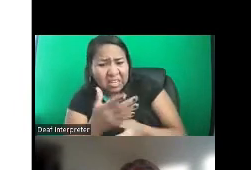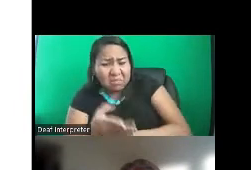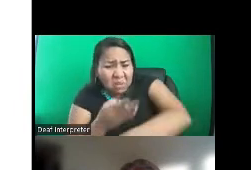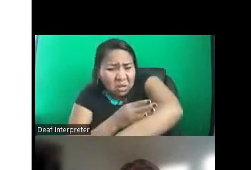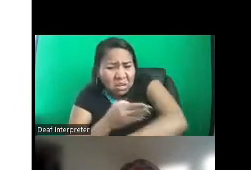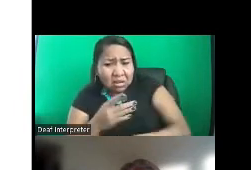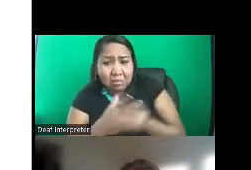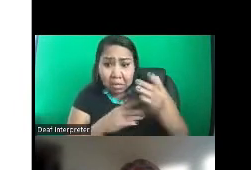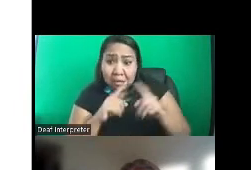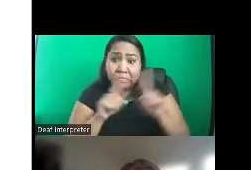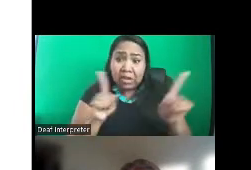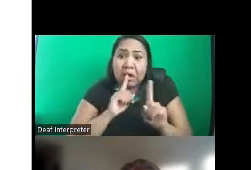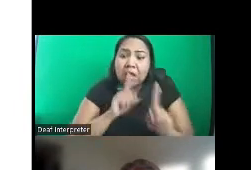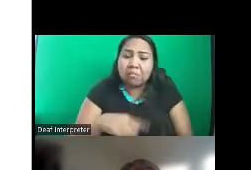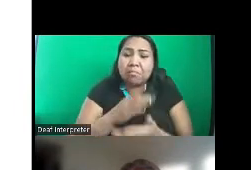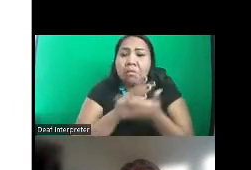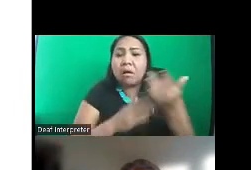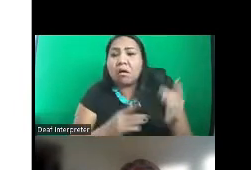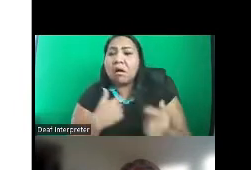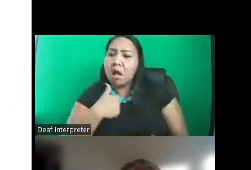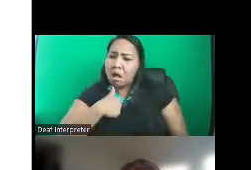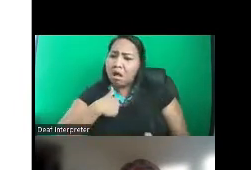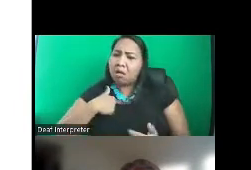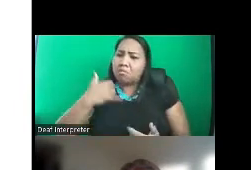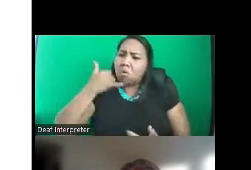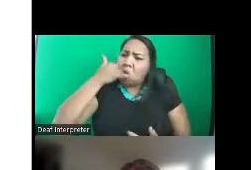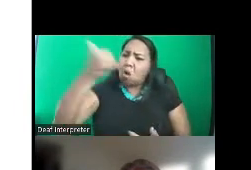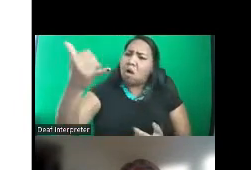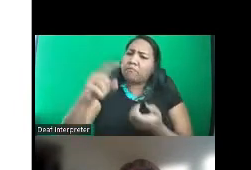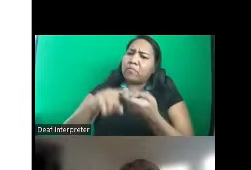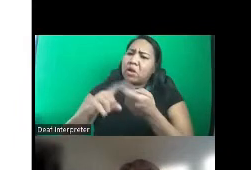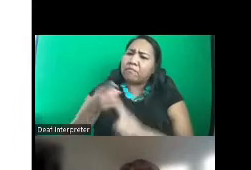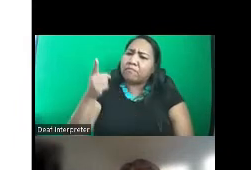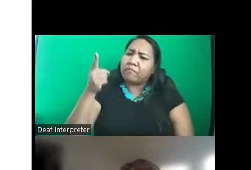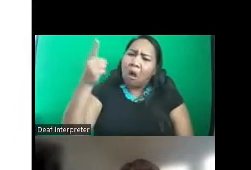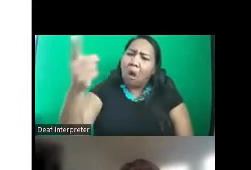call and, get everything in place for them. And